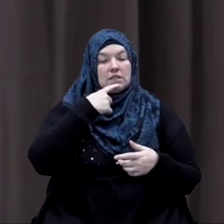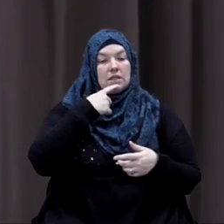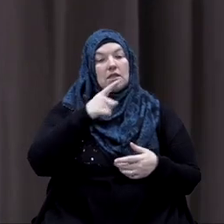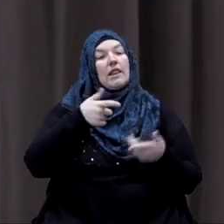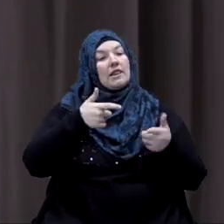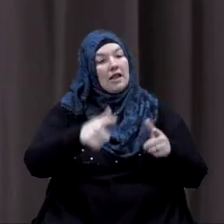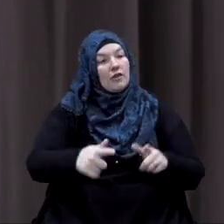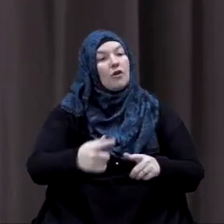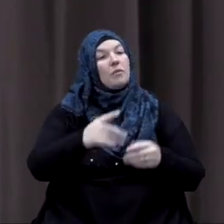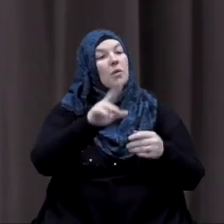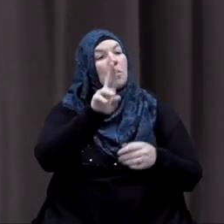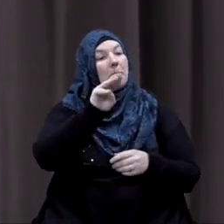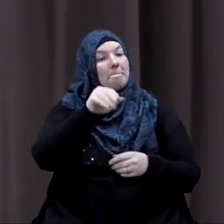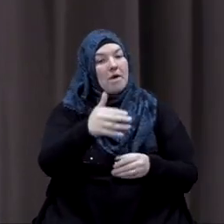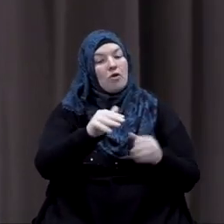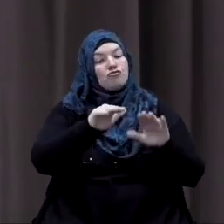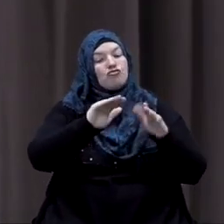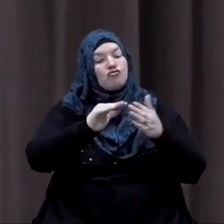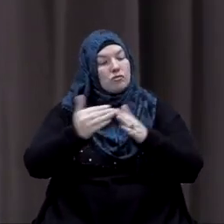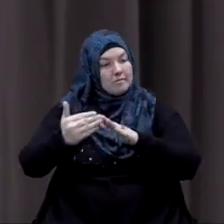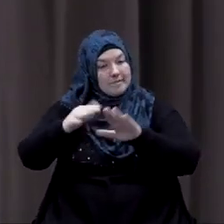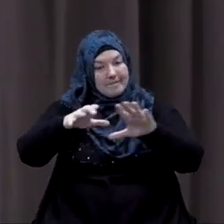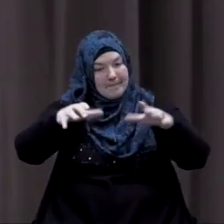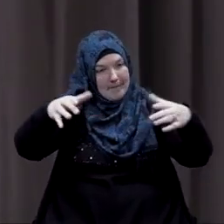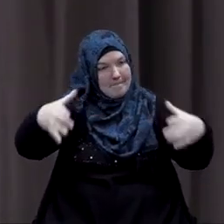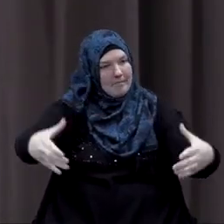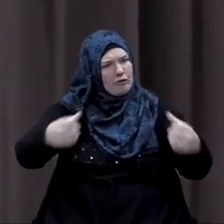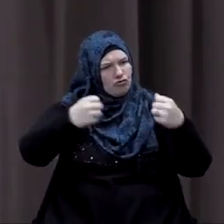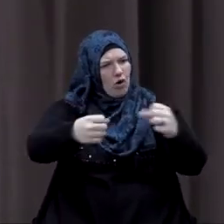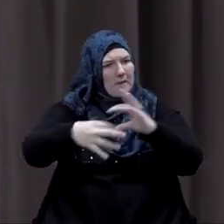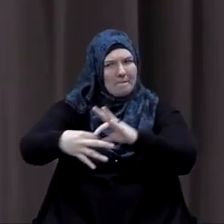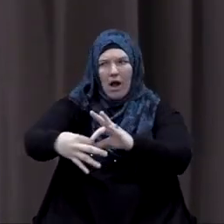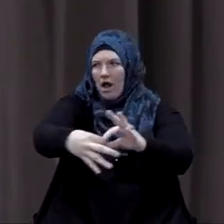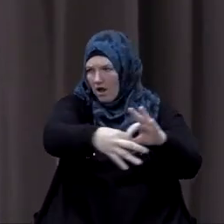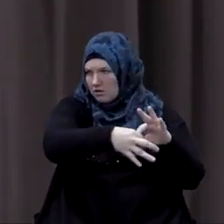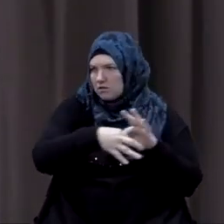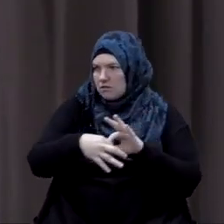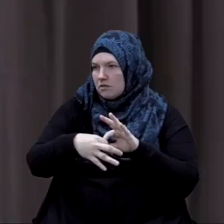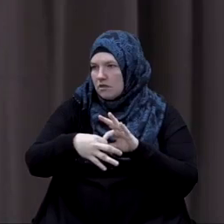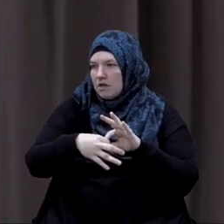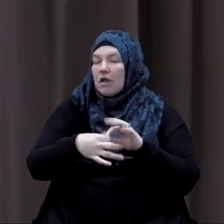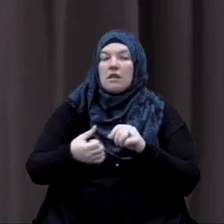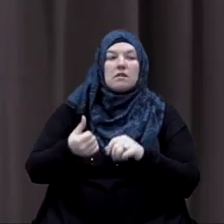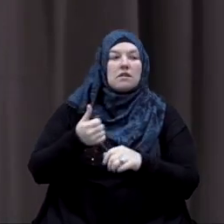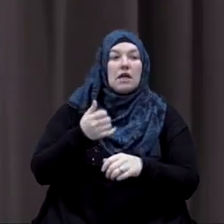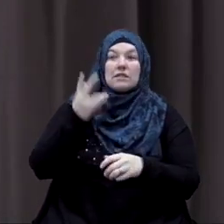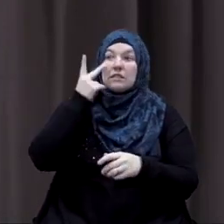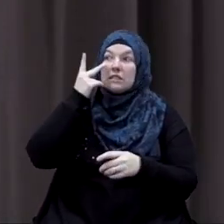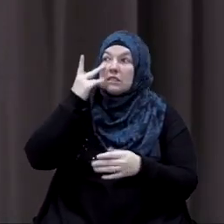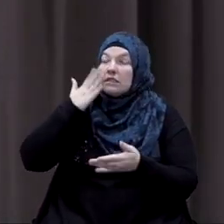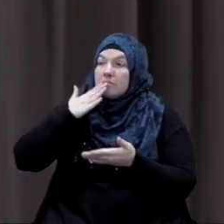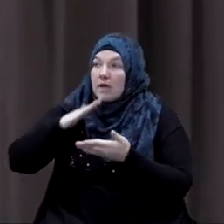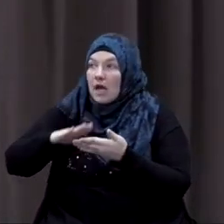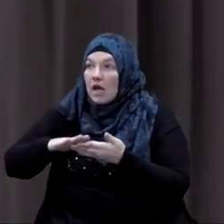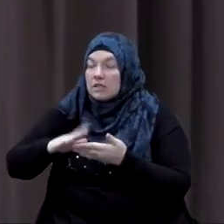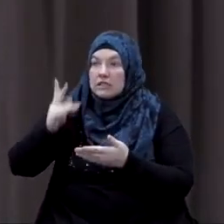group, a strong bond of a group that stands up against corruption.